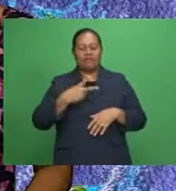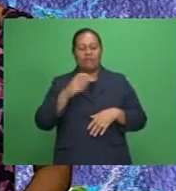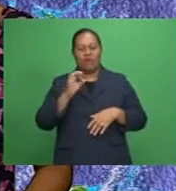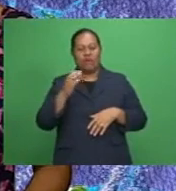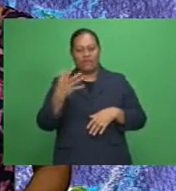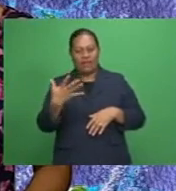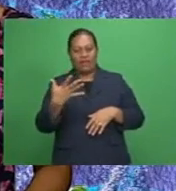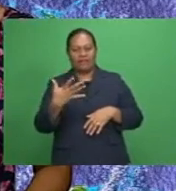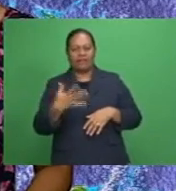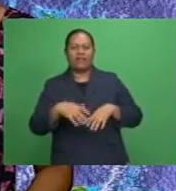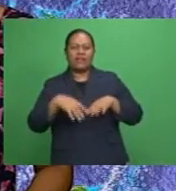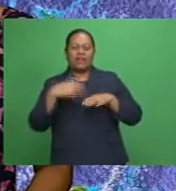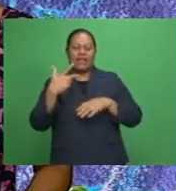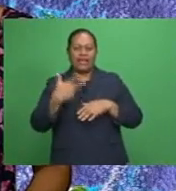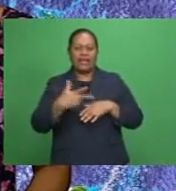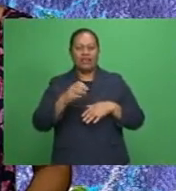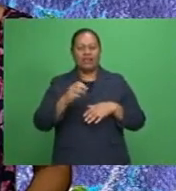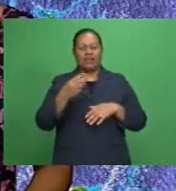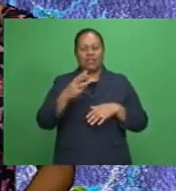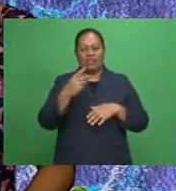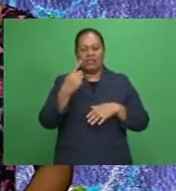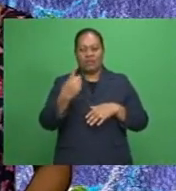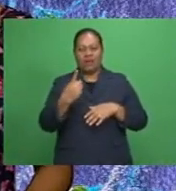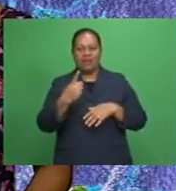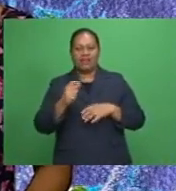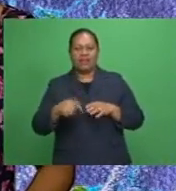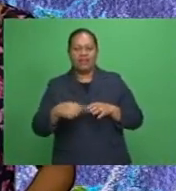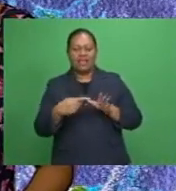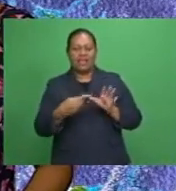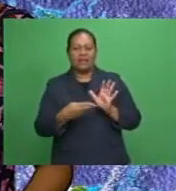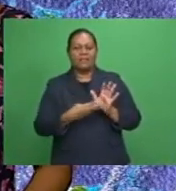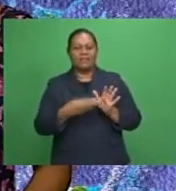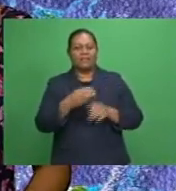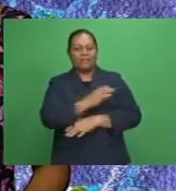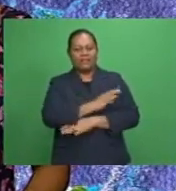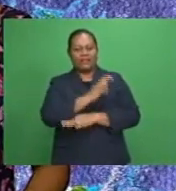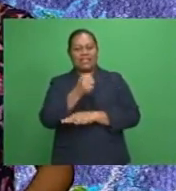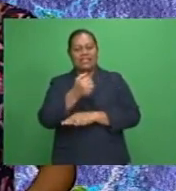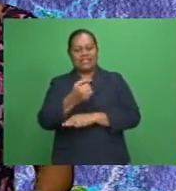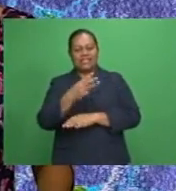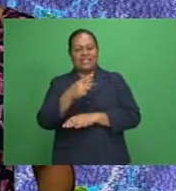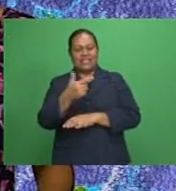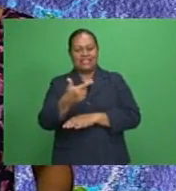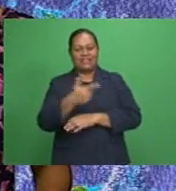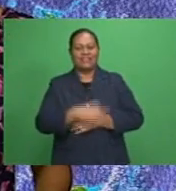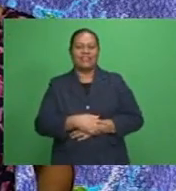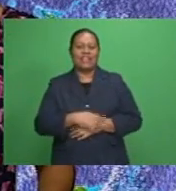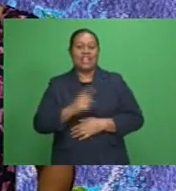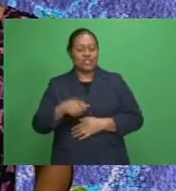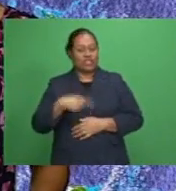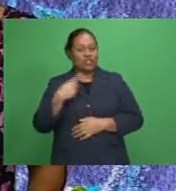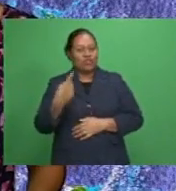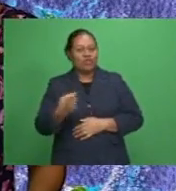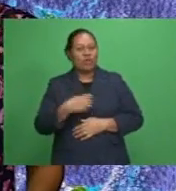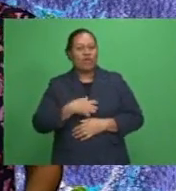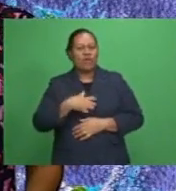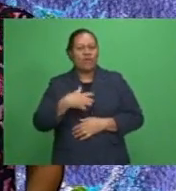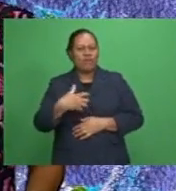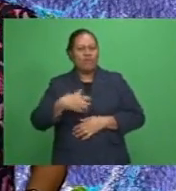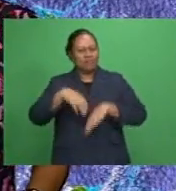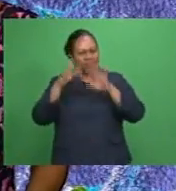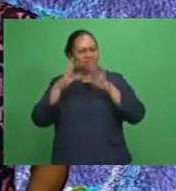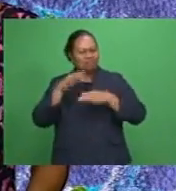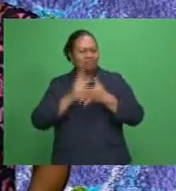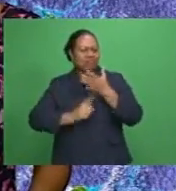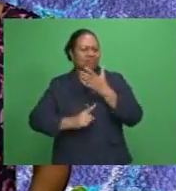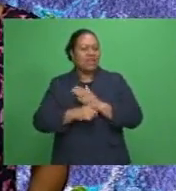low tide at 8:31 a.m. Sunrise at 6:37. For tomorrow, more great spells are lining up.